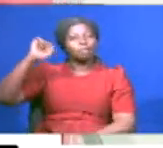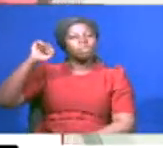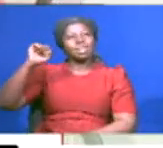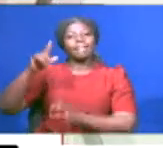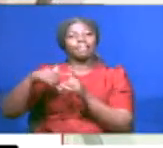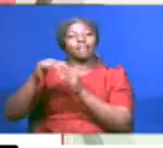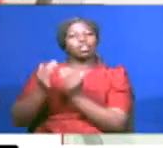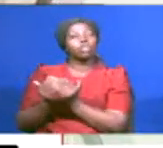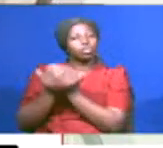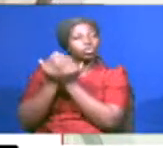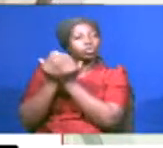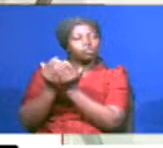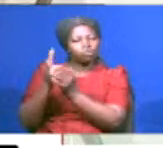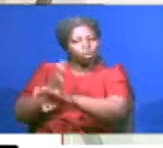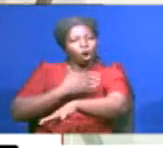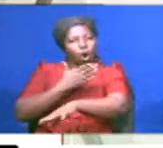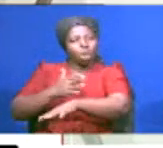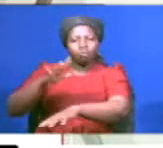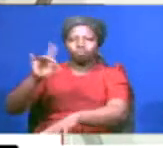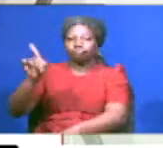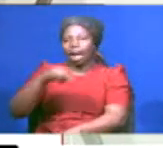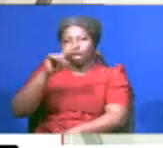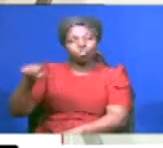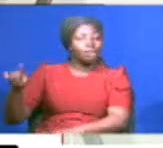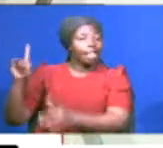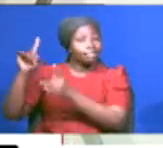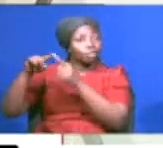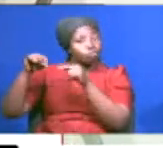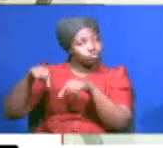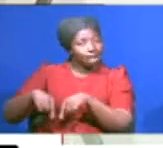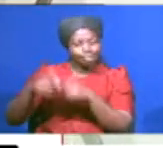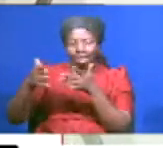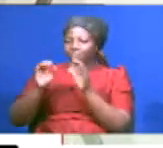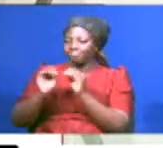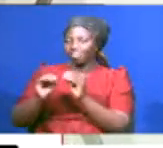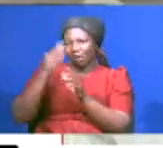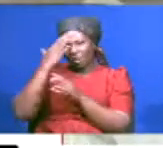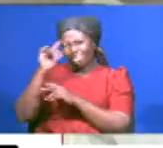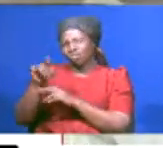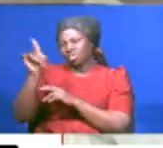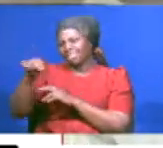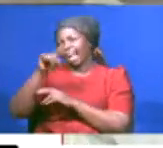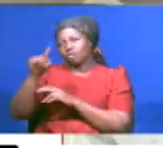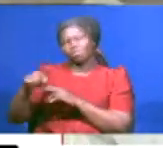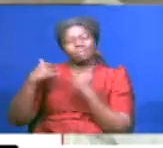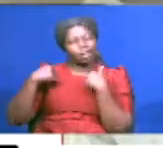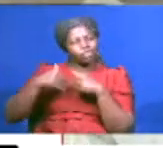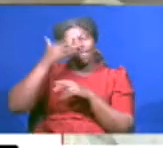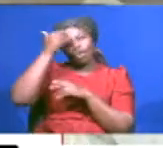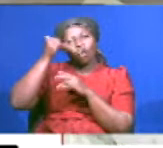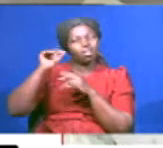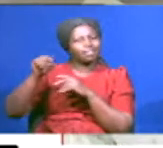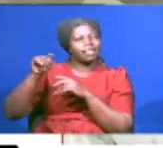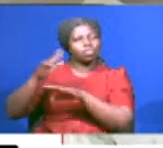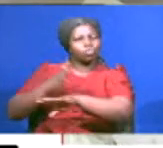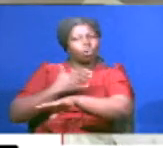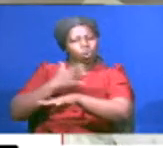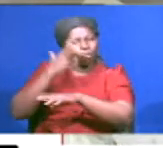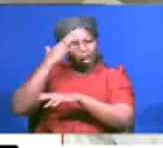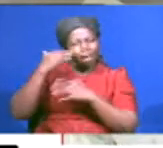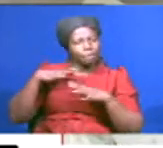huko tena paka sasa hivi. So, hata mimi kama nimeusahau, kwa sababu libaniwa, ilichukuliwa kama siasa. Unaona? Ukabaniwa. Kasema kwamba mimi nilitia